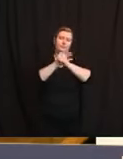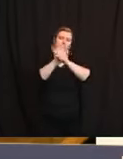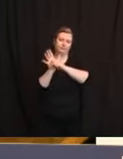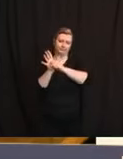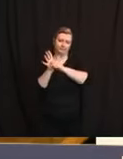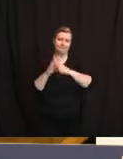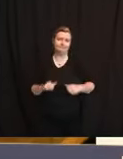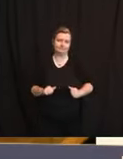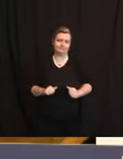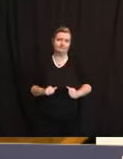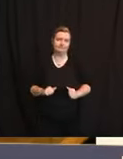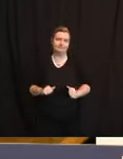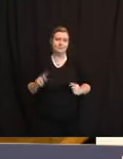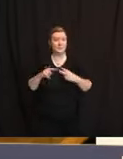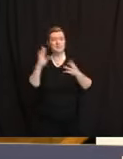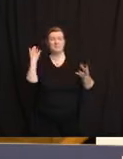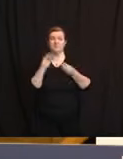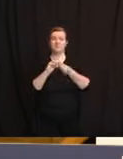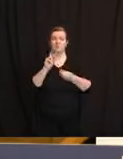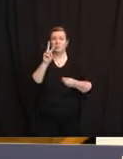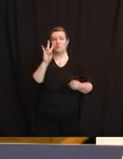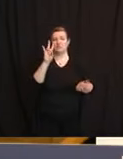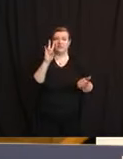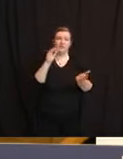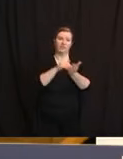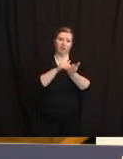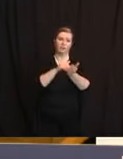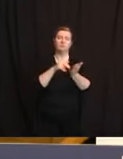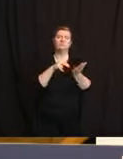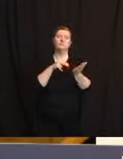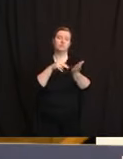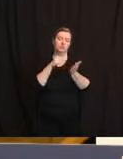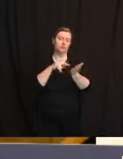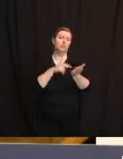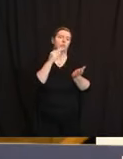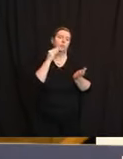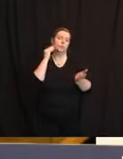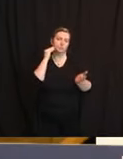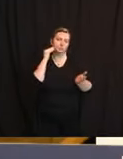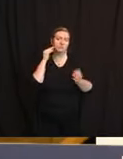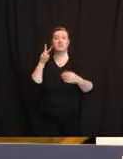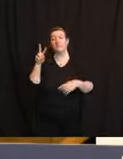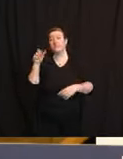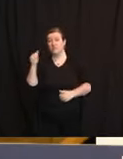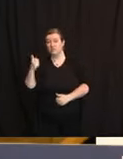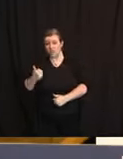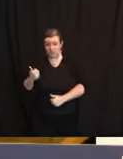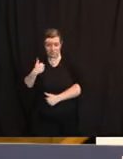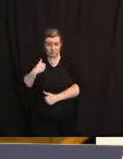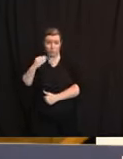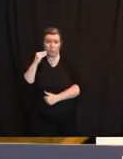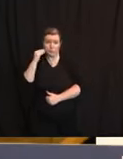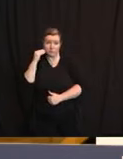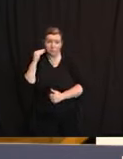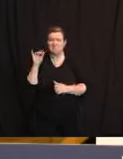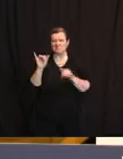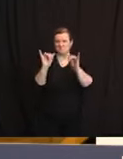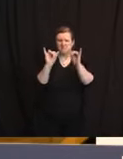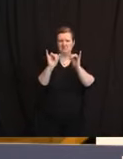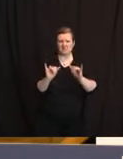over 27,000 cases. At the state's veteran homes, similar to yesterday, with a census